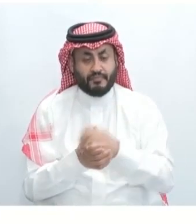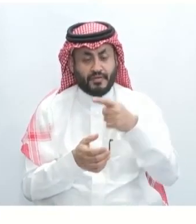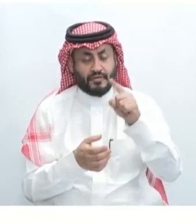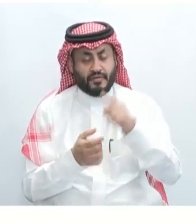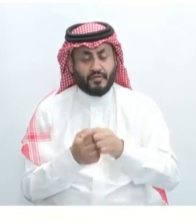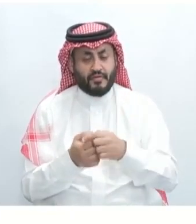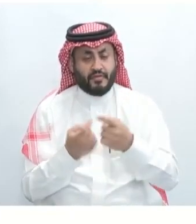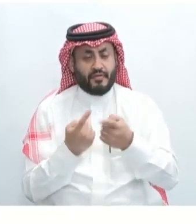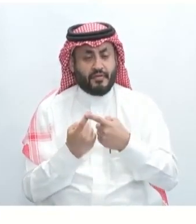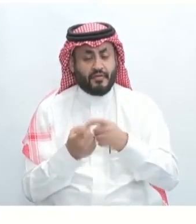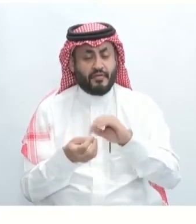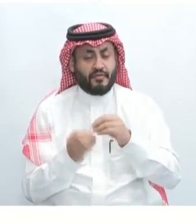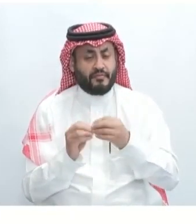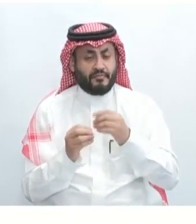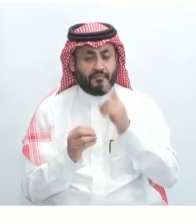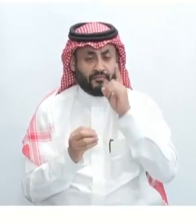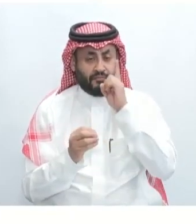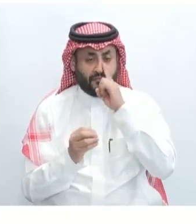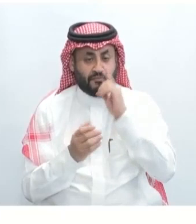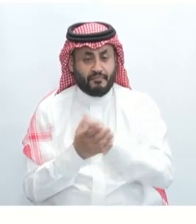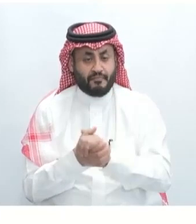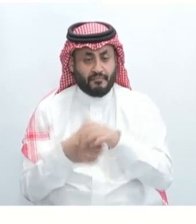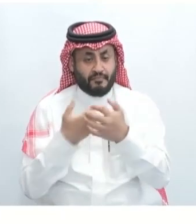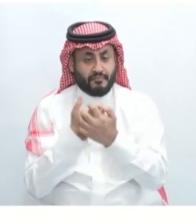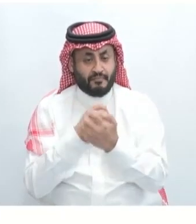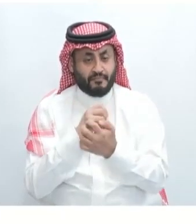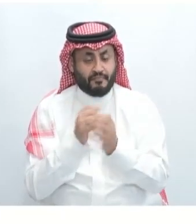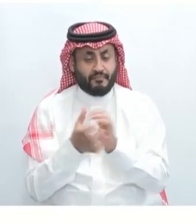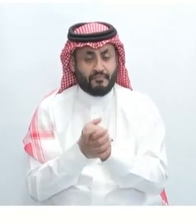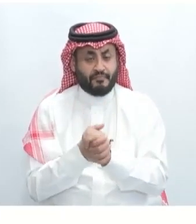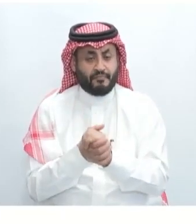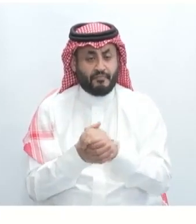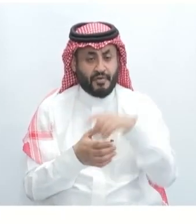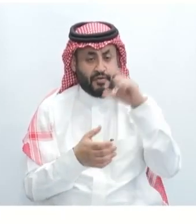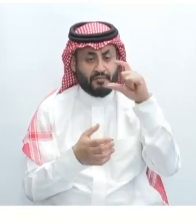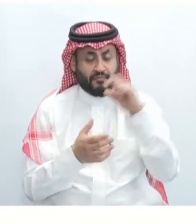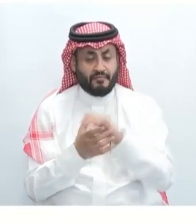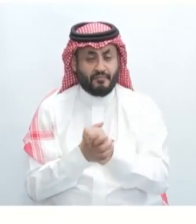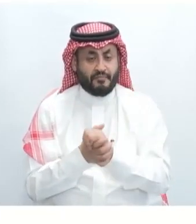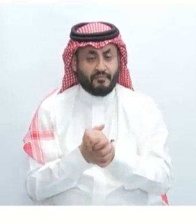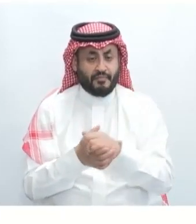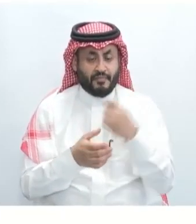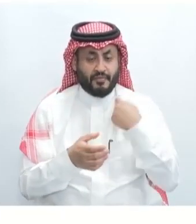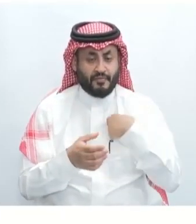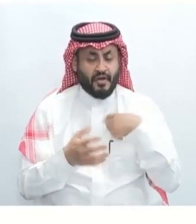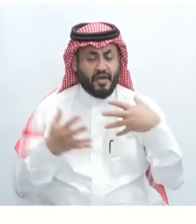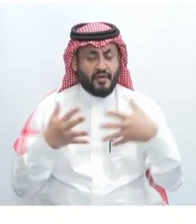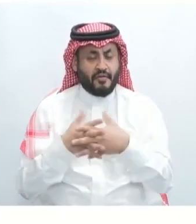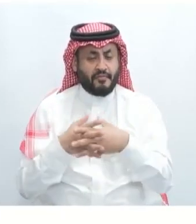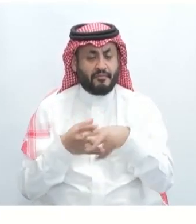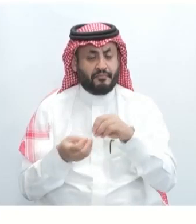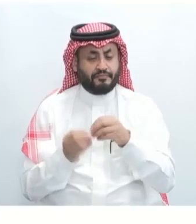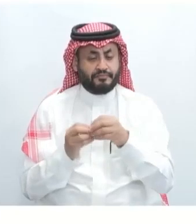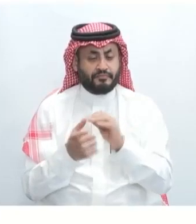are yellow and orange and blue and